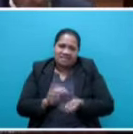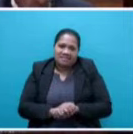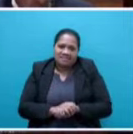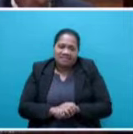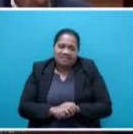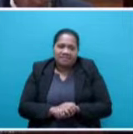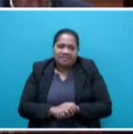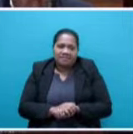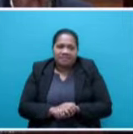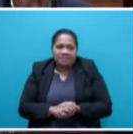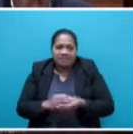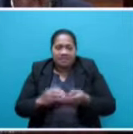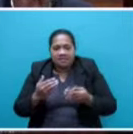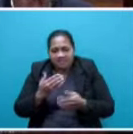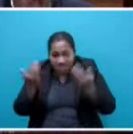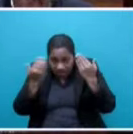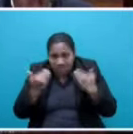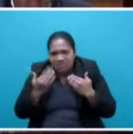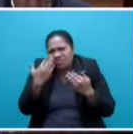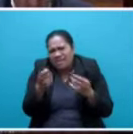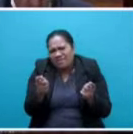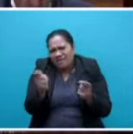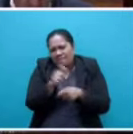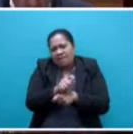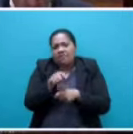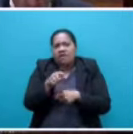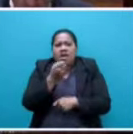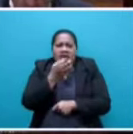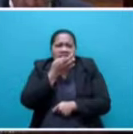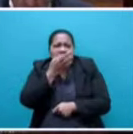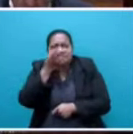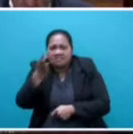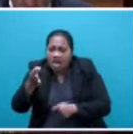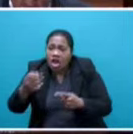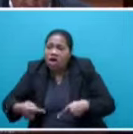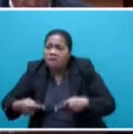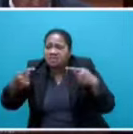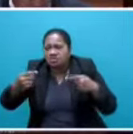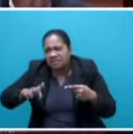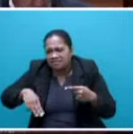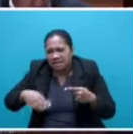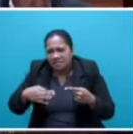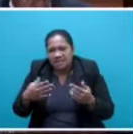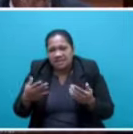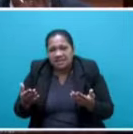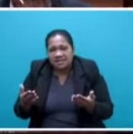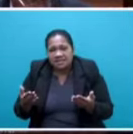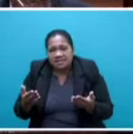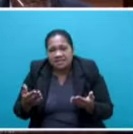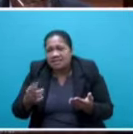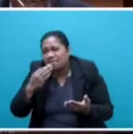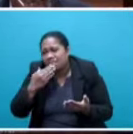Mr. Speaker, sir, there's an amendment to that, and I request the honourable members of the opposition to do that